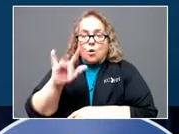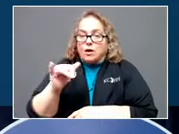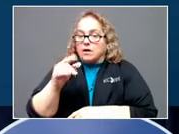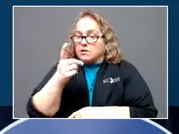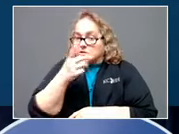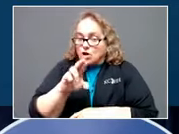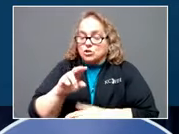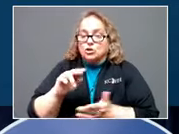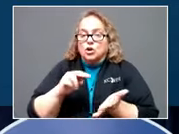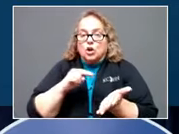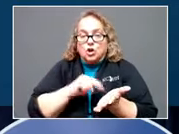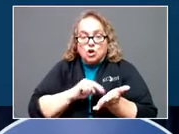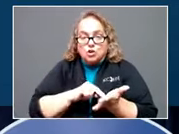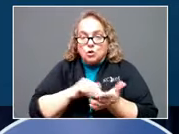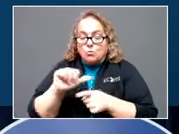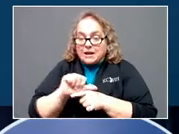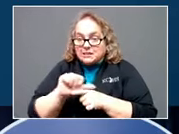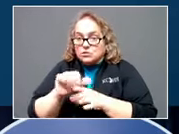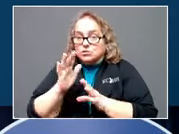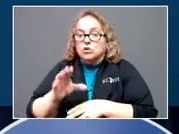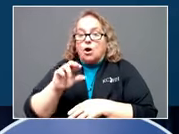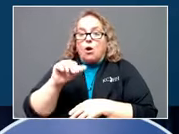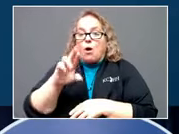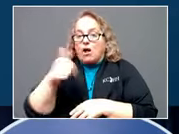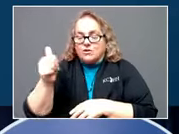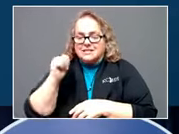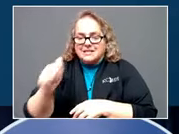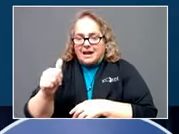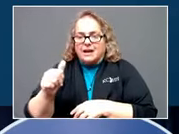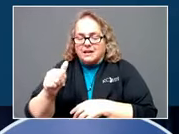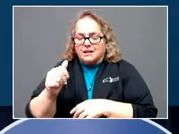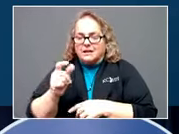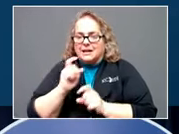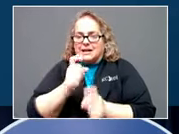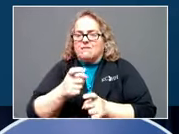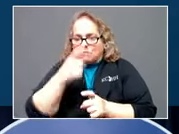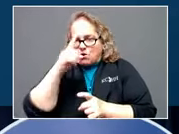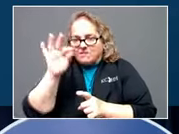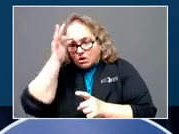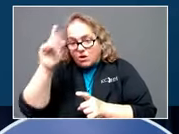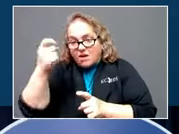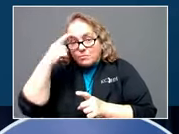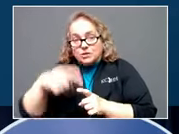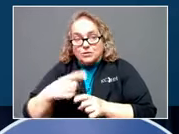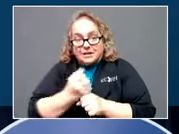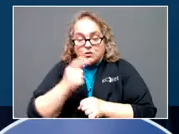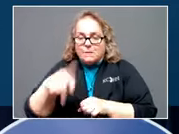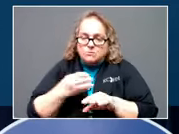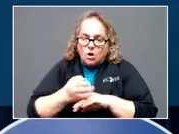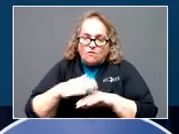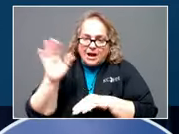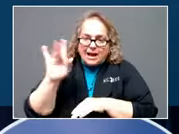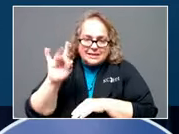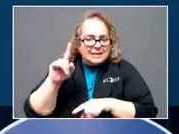assistants can prescribe this for the federal government. And there are a number of things. You have to be over 18. You can't be pregnant. You can't be trying to